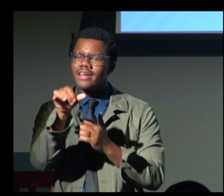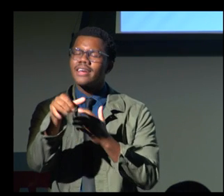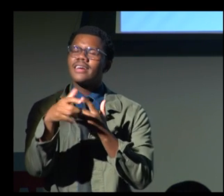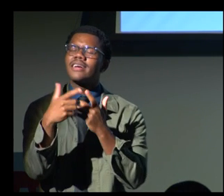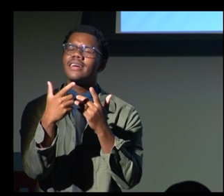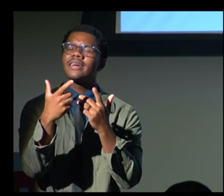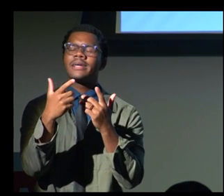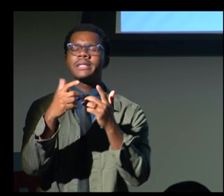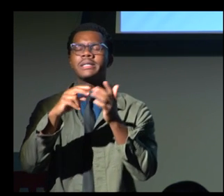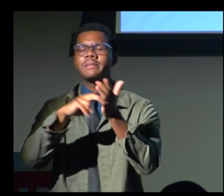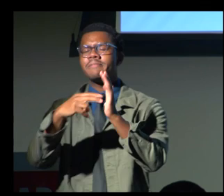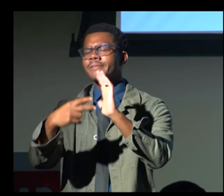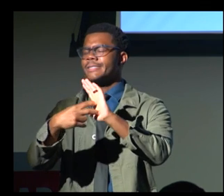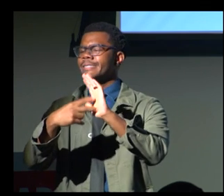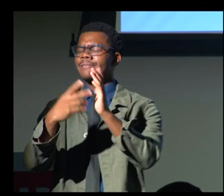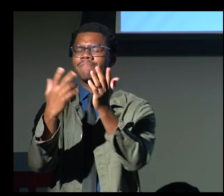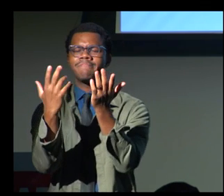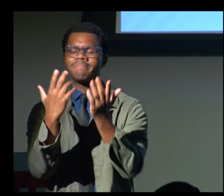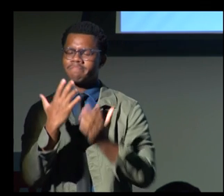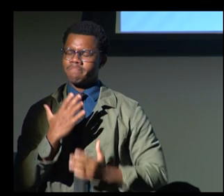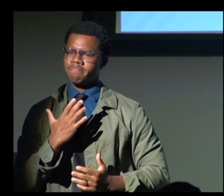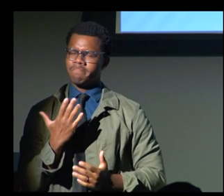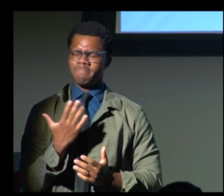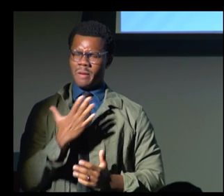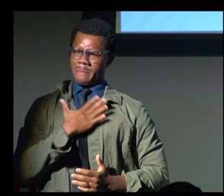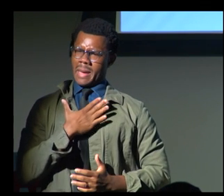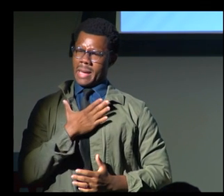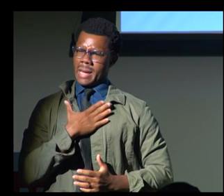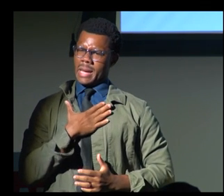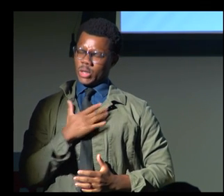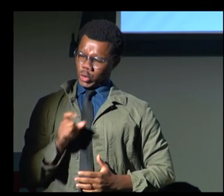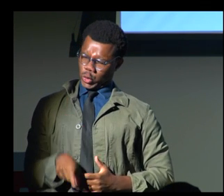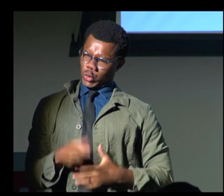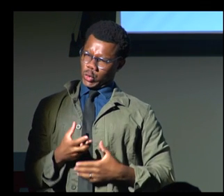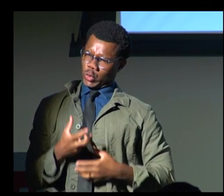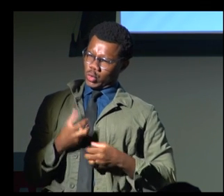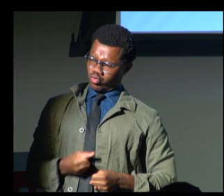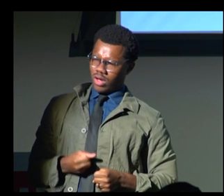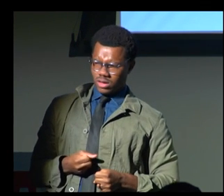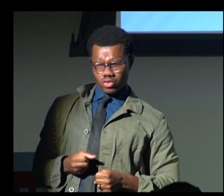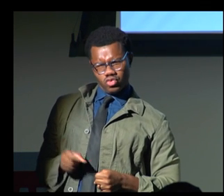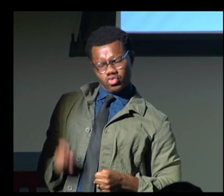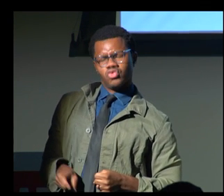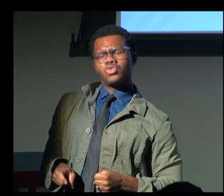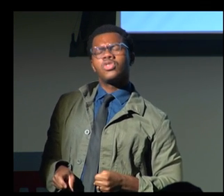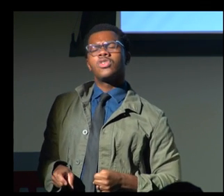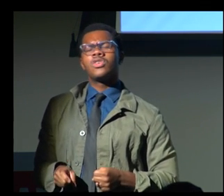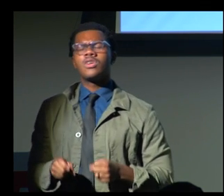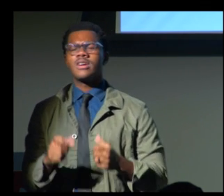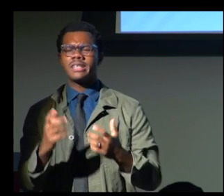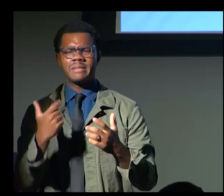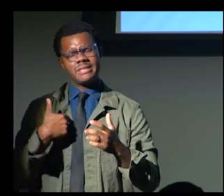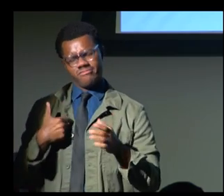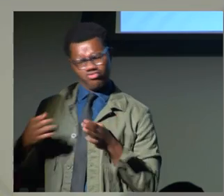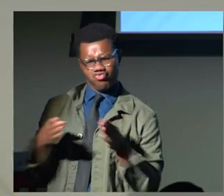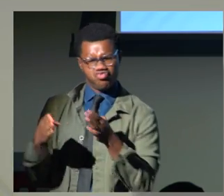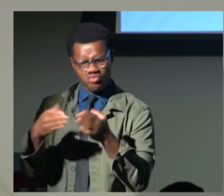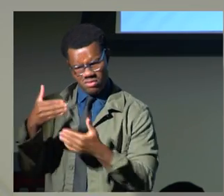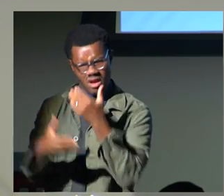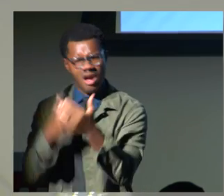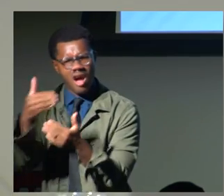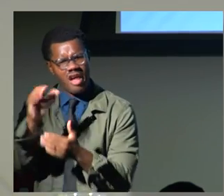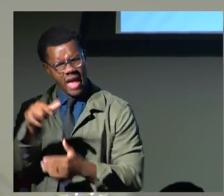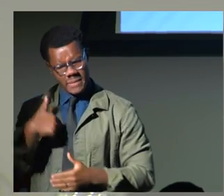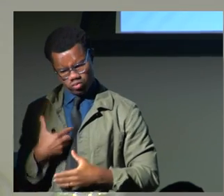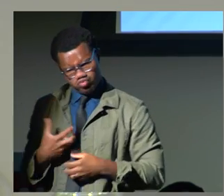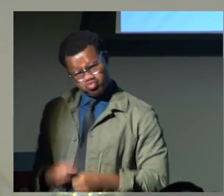The ability to really trust in myself and the pathway that I will undergo in making my work. Right,